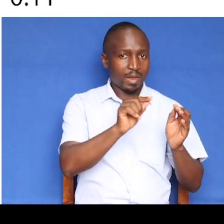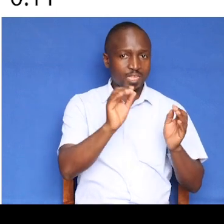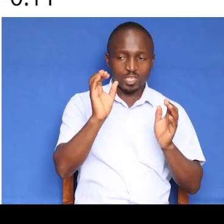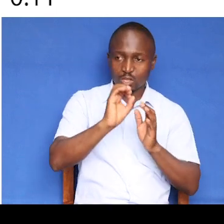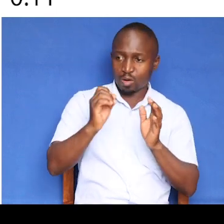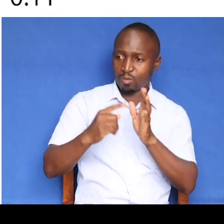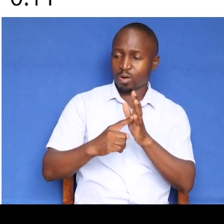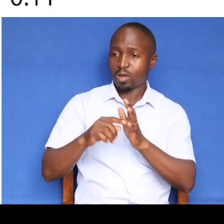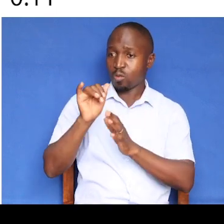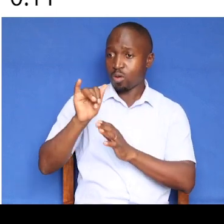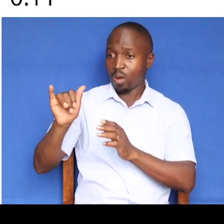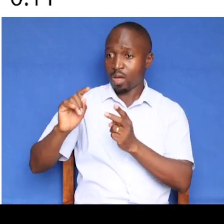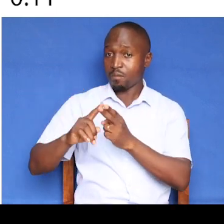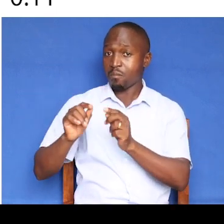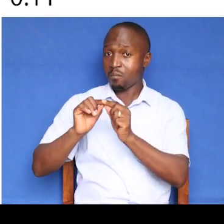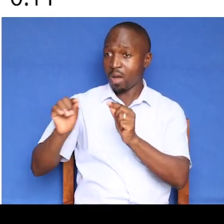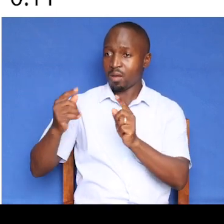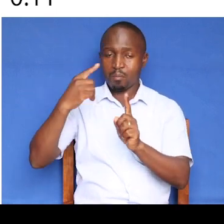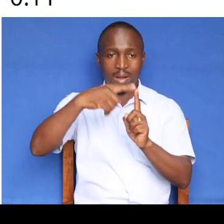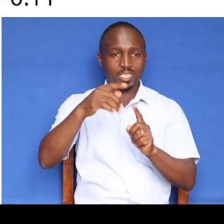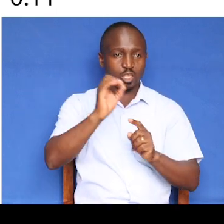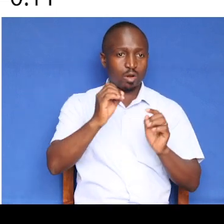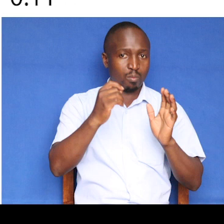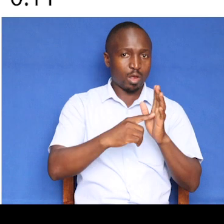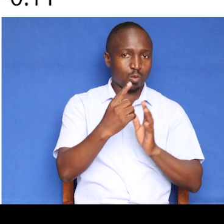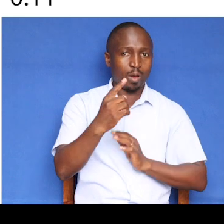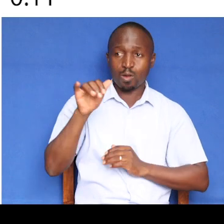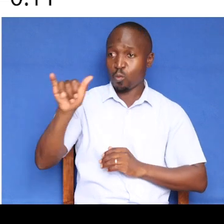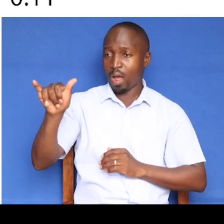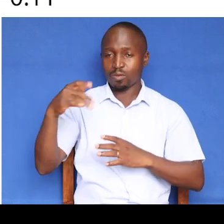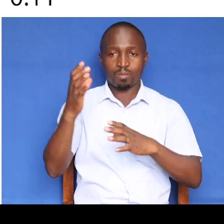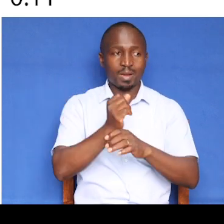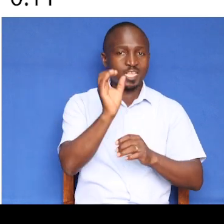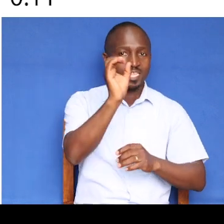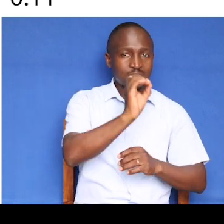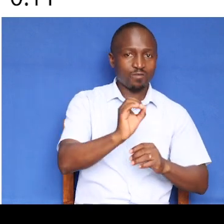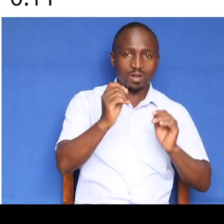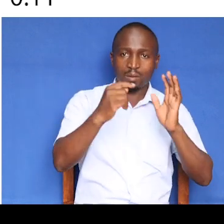minus 0.05y plus 0.1y. We get